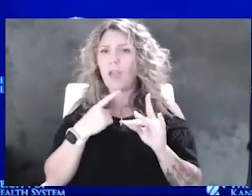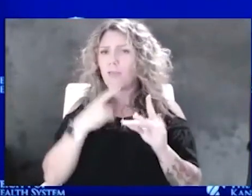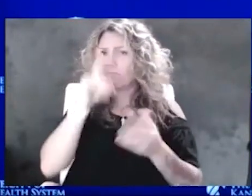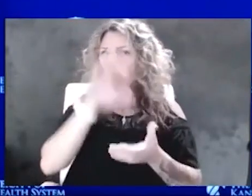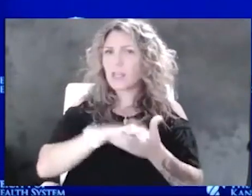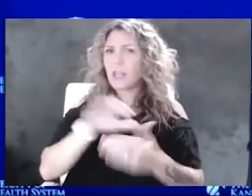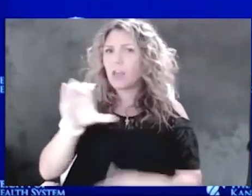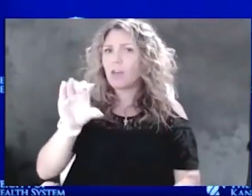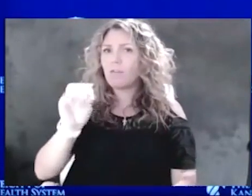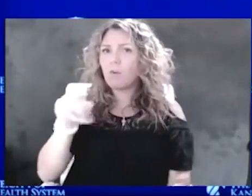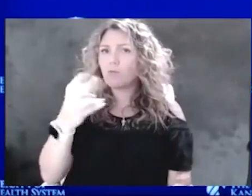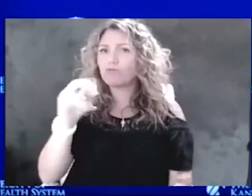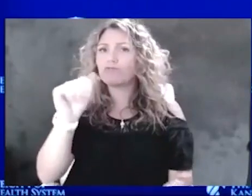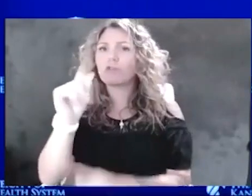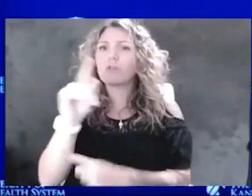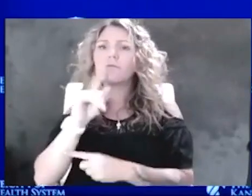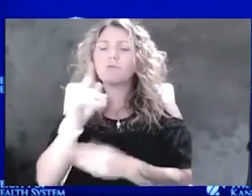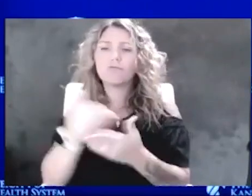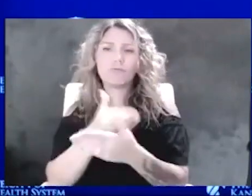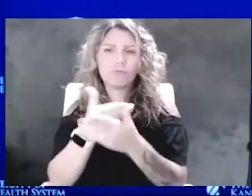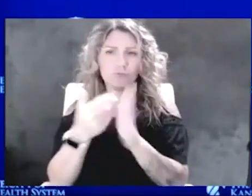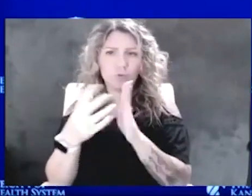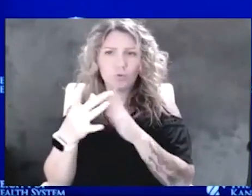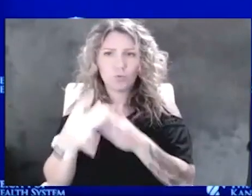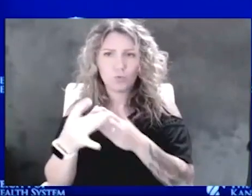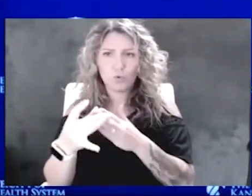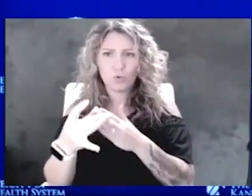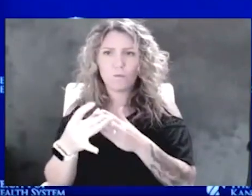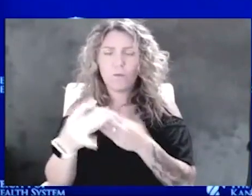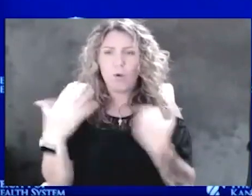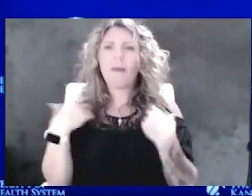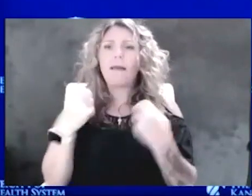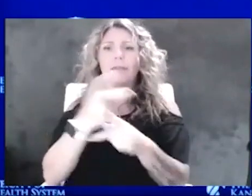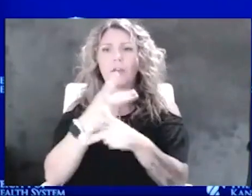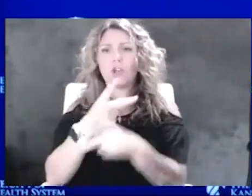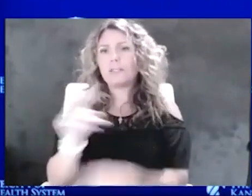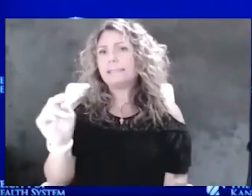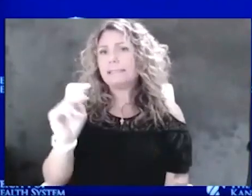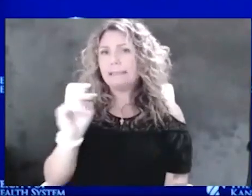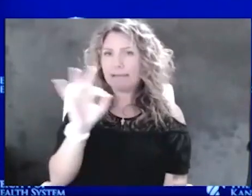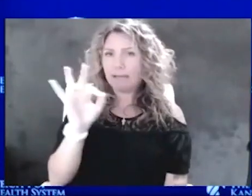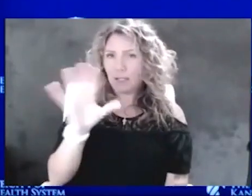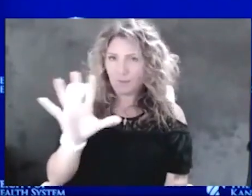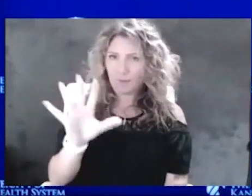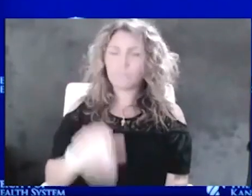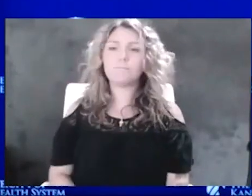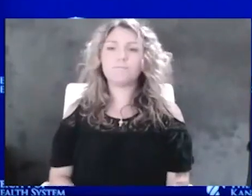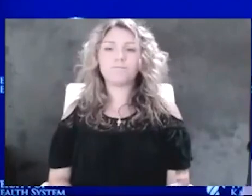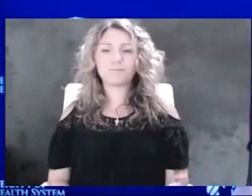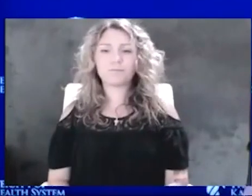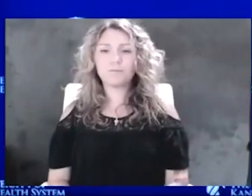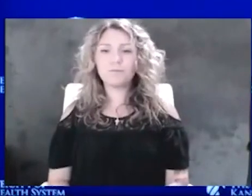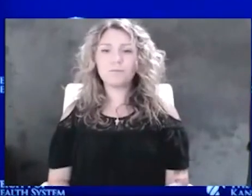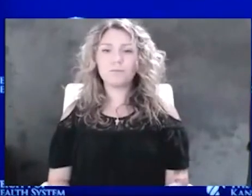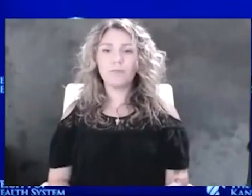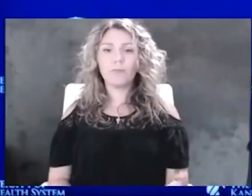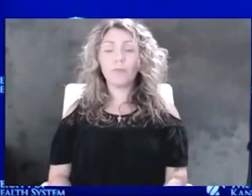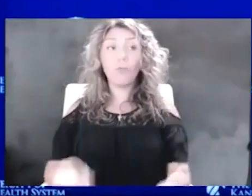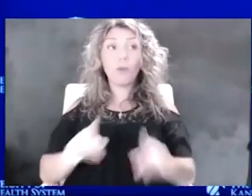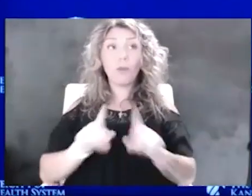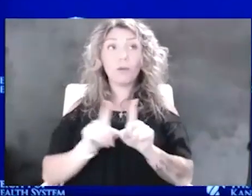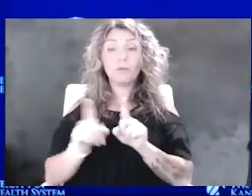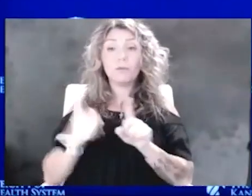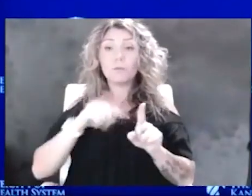for healthcare workers is N95s. But even then, we have seen what has